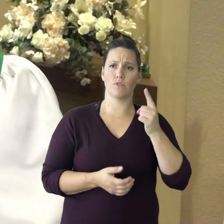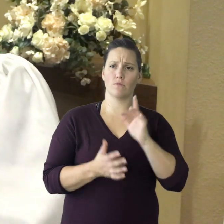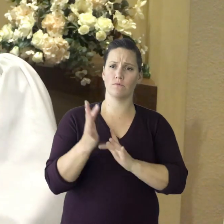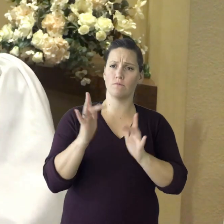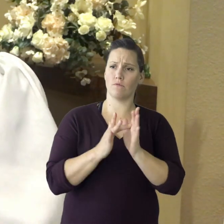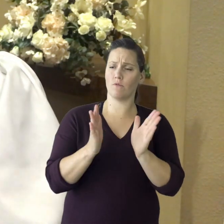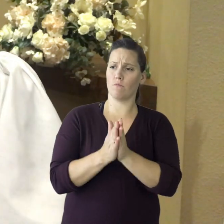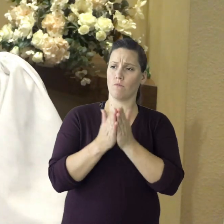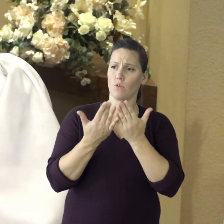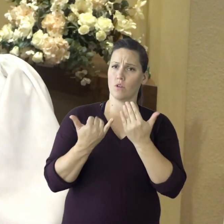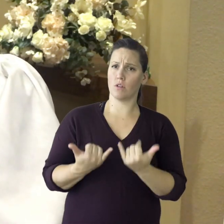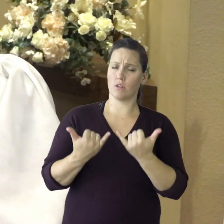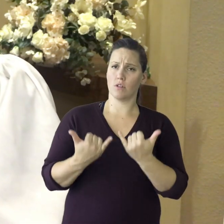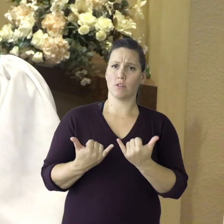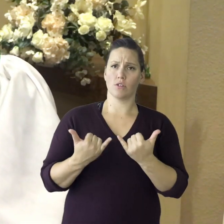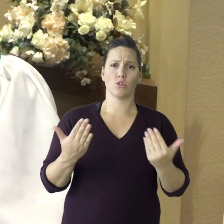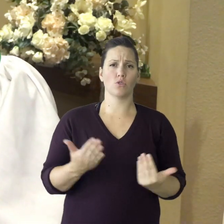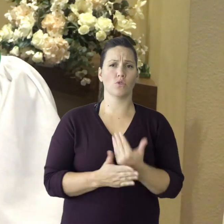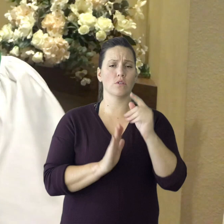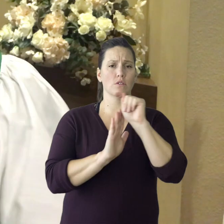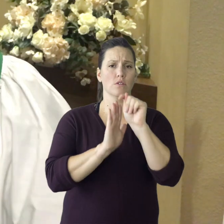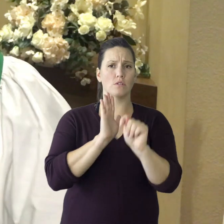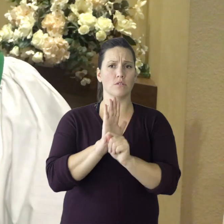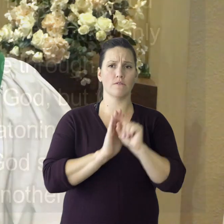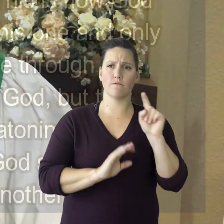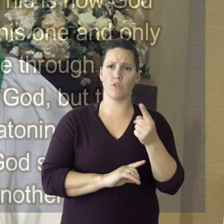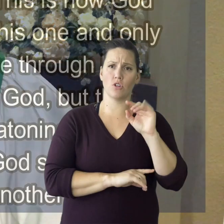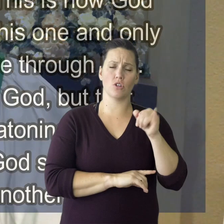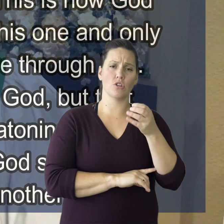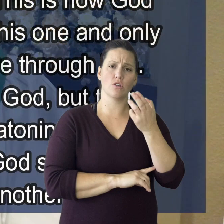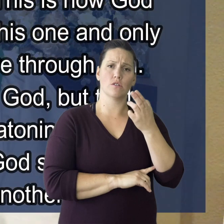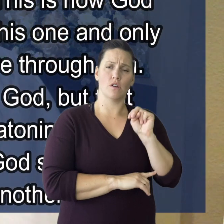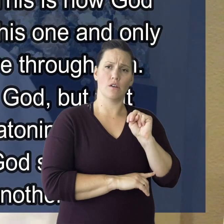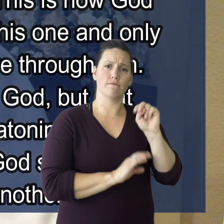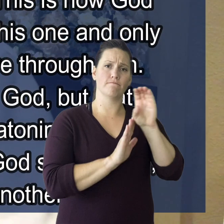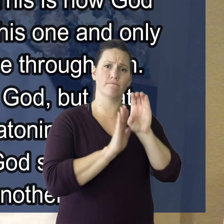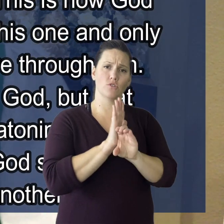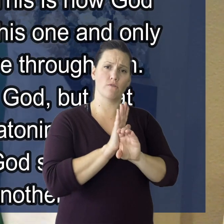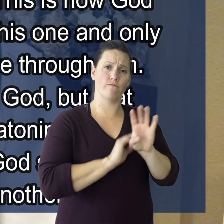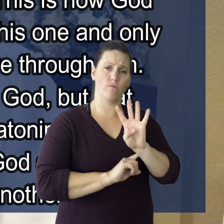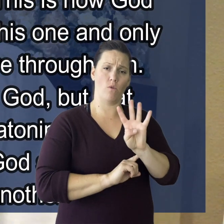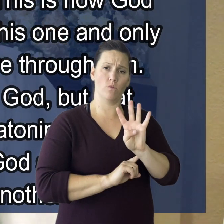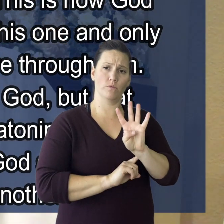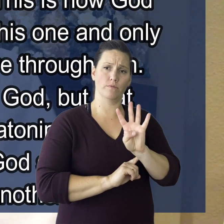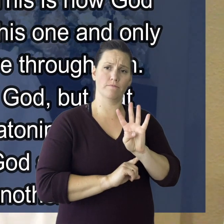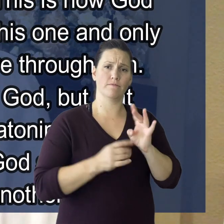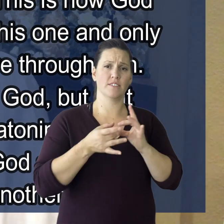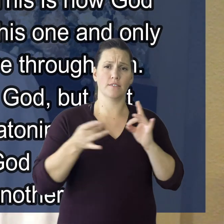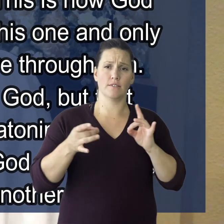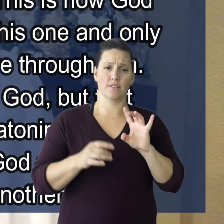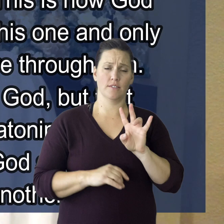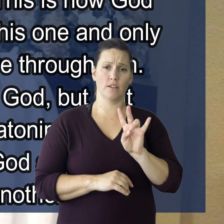Our first scripture lesson for today comes from the New Testament, 1 John chapter 4, beginning